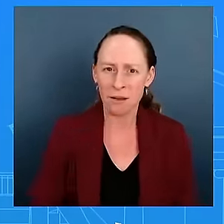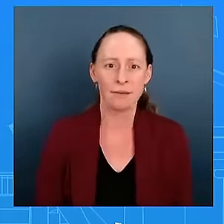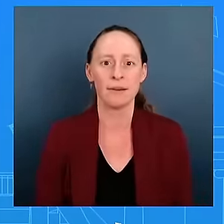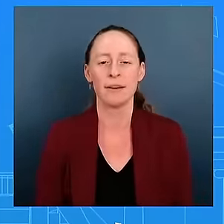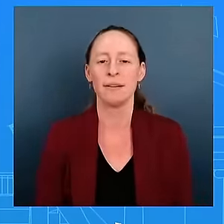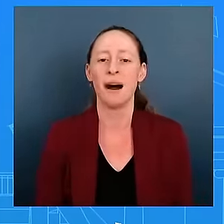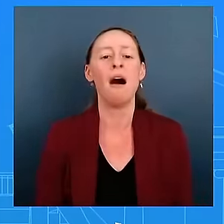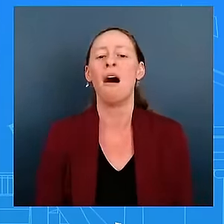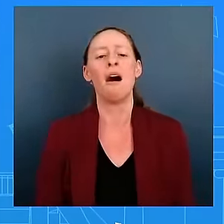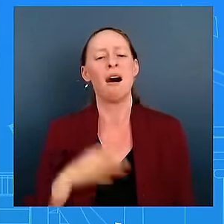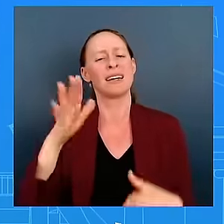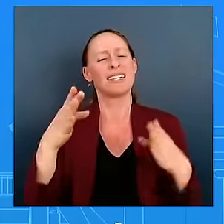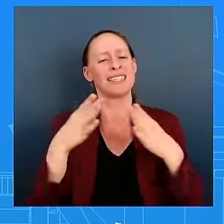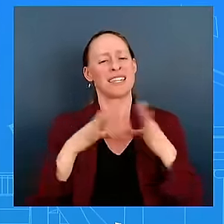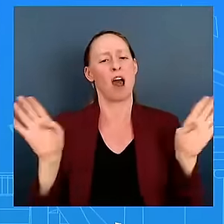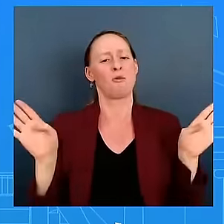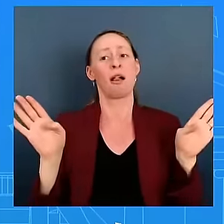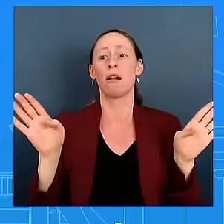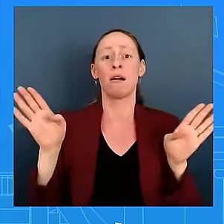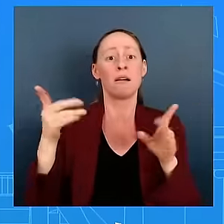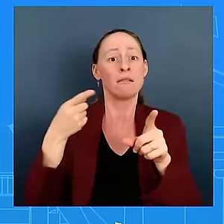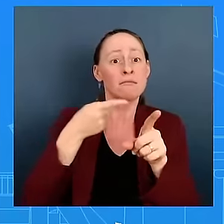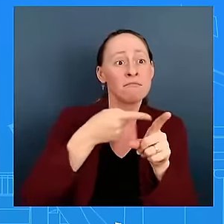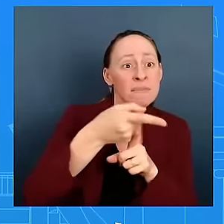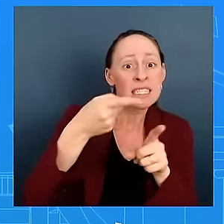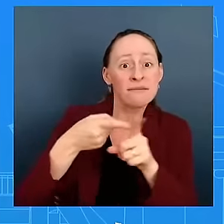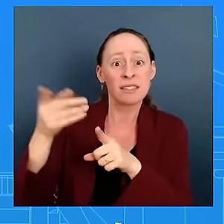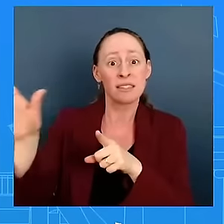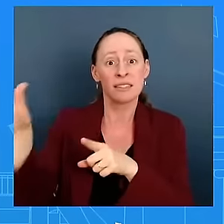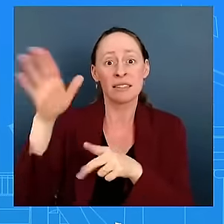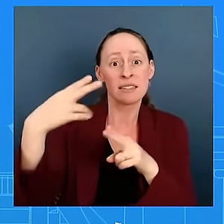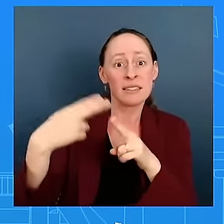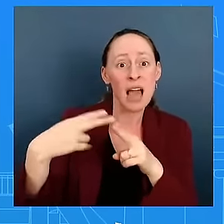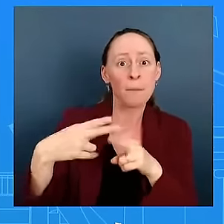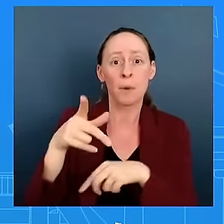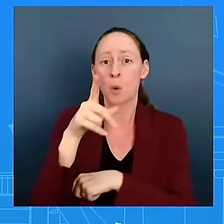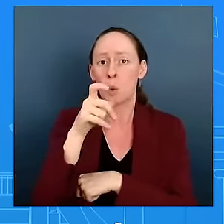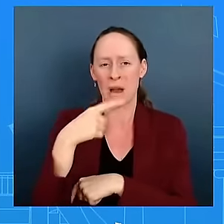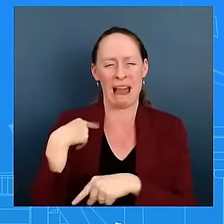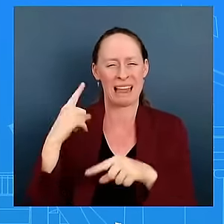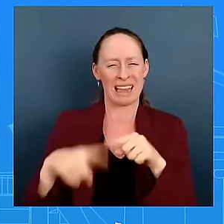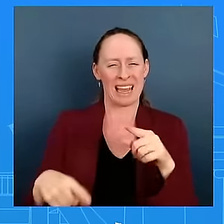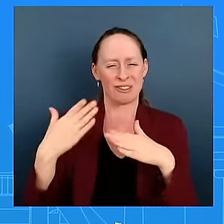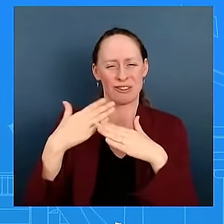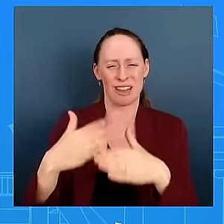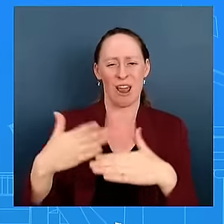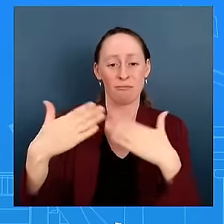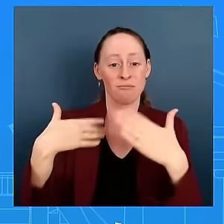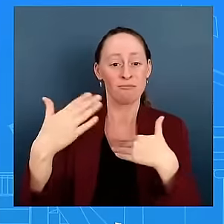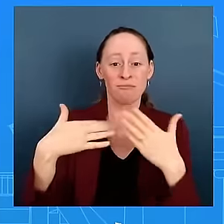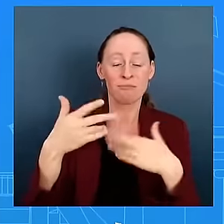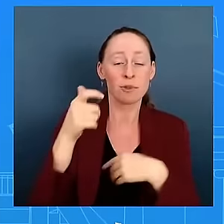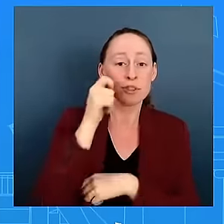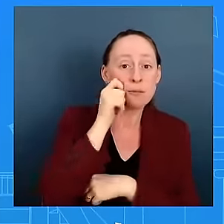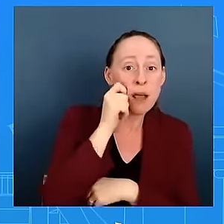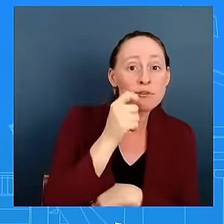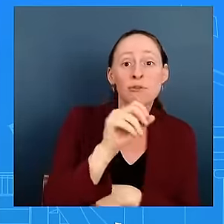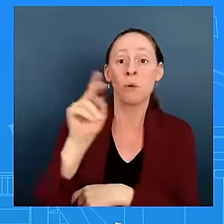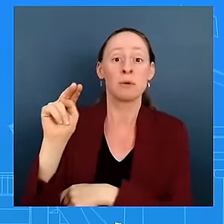from a dermatologist to a neurologist. We cannot share names. There are security reasons. No, we have to. We have to